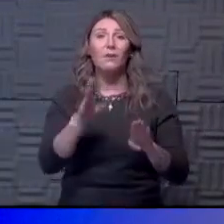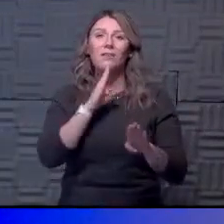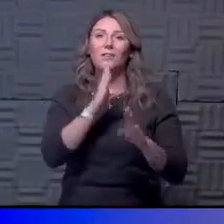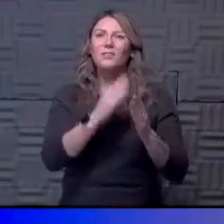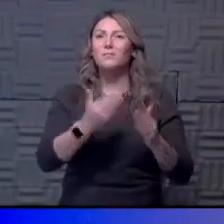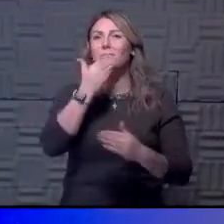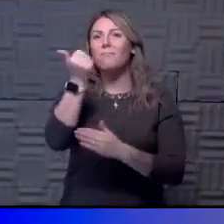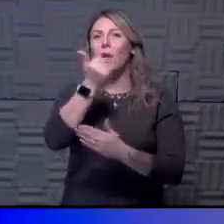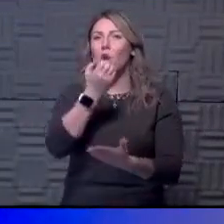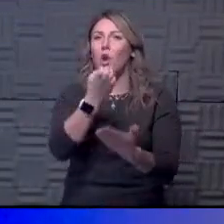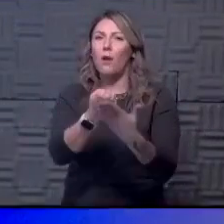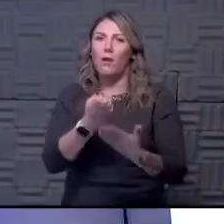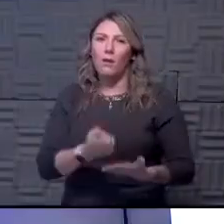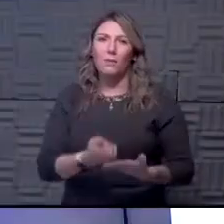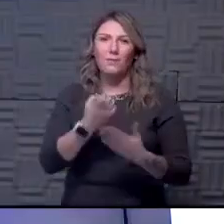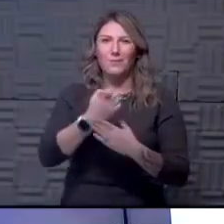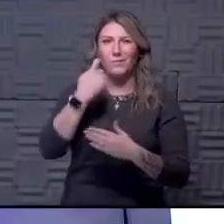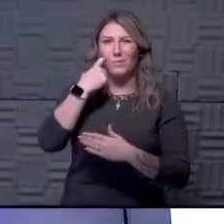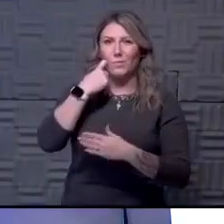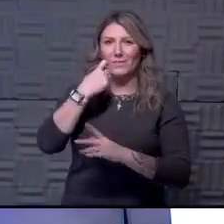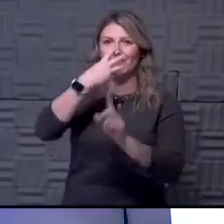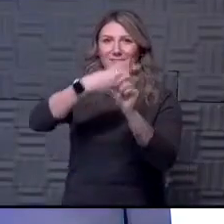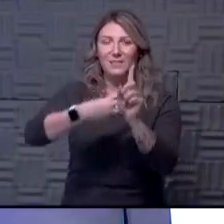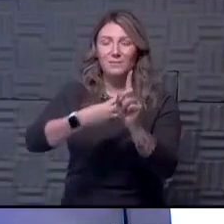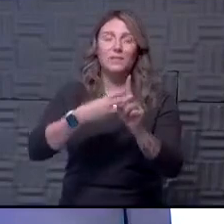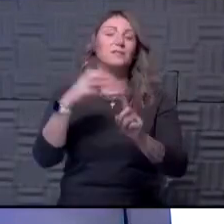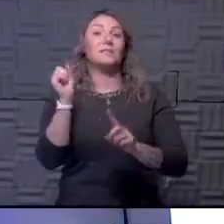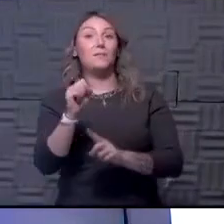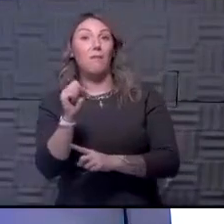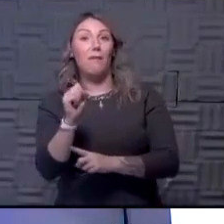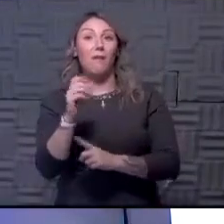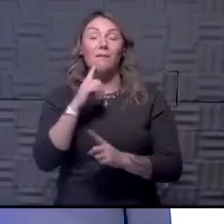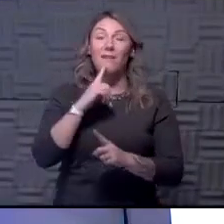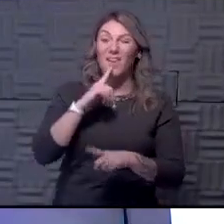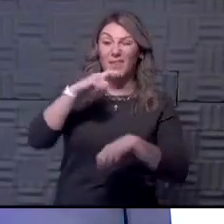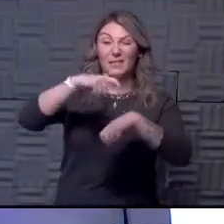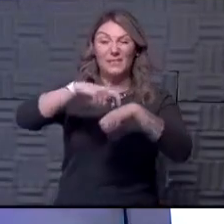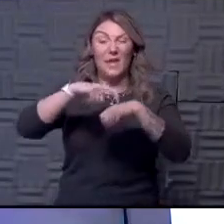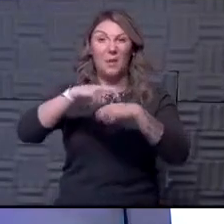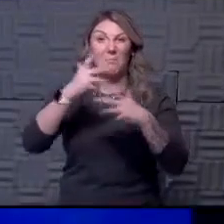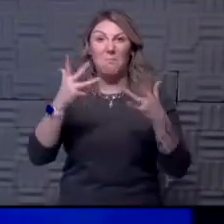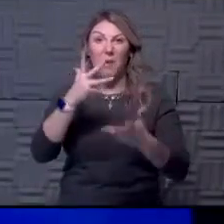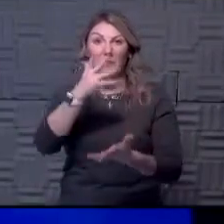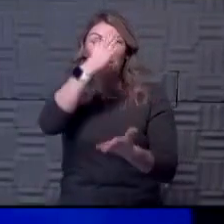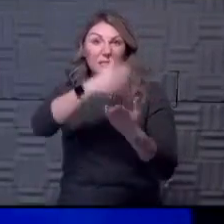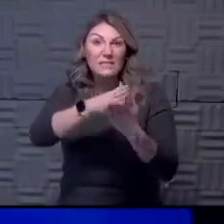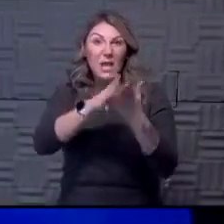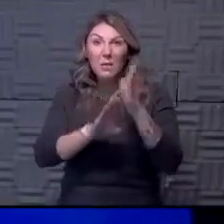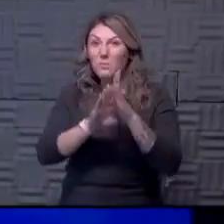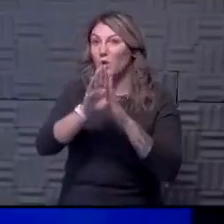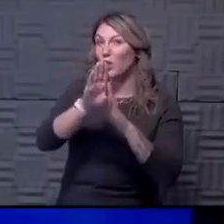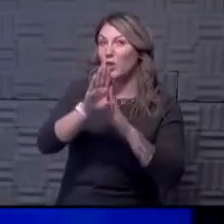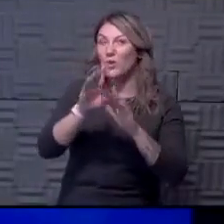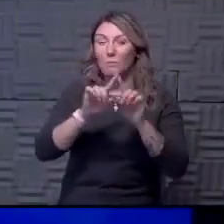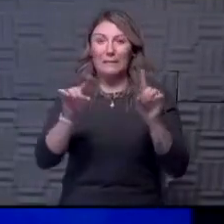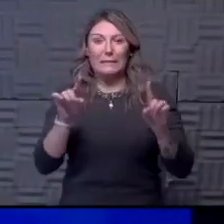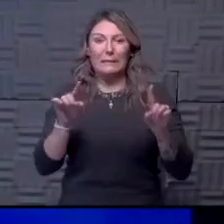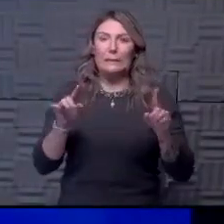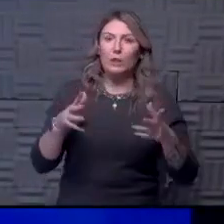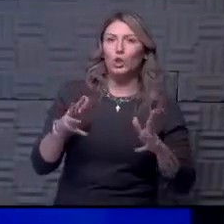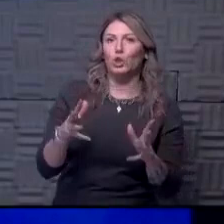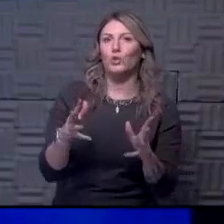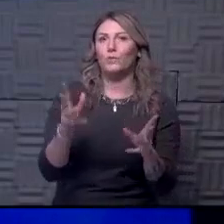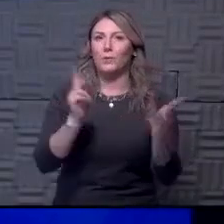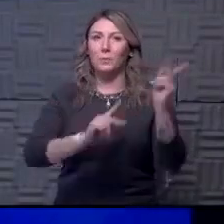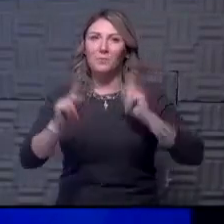of that these past 6 months. Yeah, I think we have, and we've kind of bent, maybe in a time squashed the curve, but now I'm a little nervous because I know a lot of people are headed